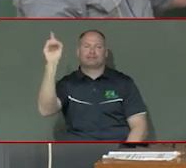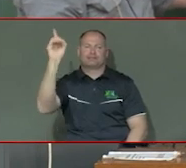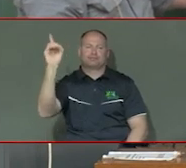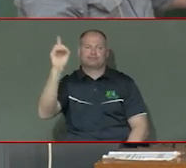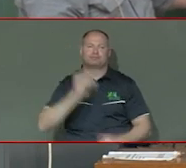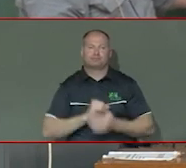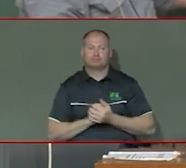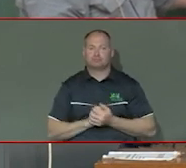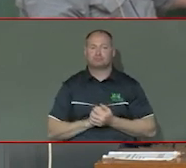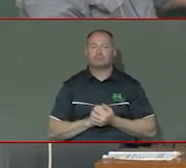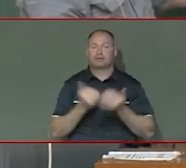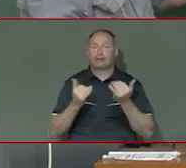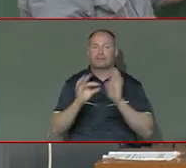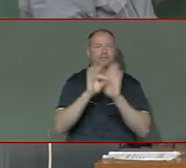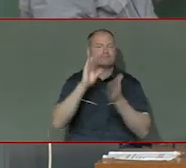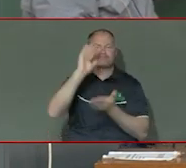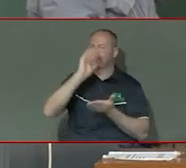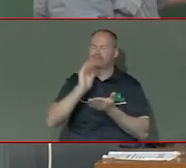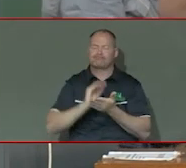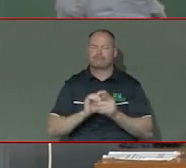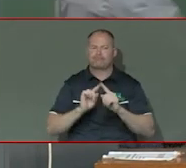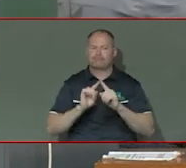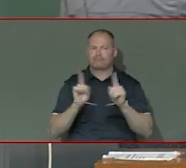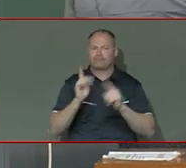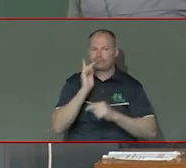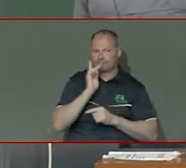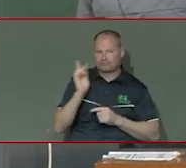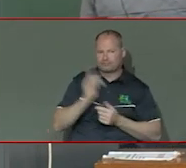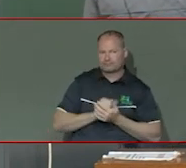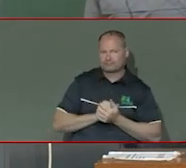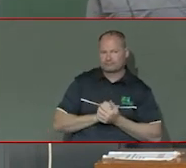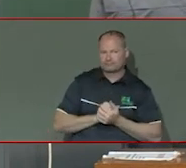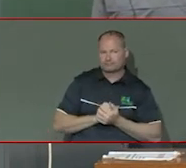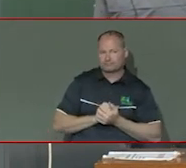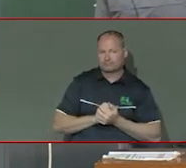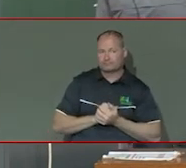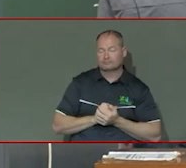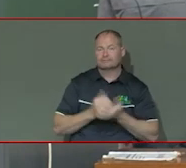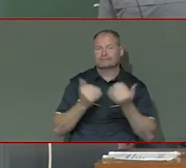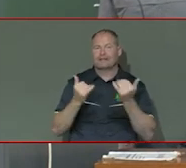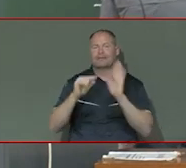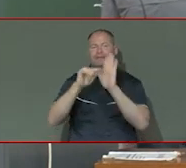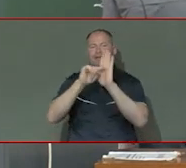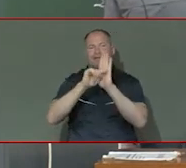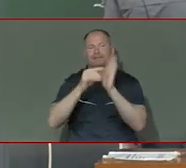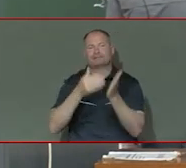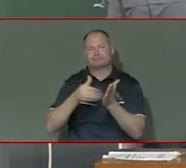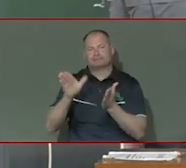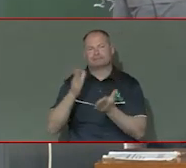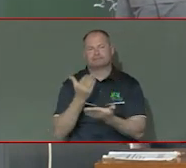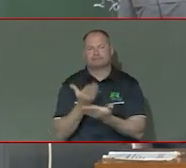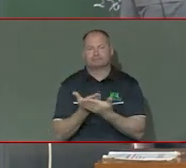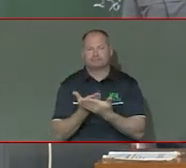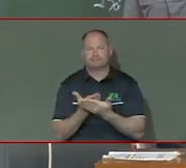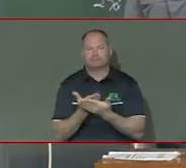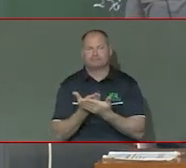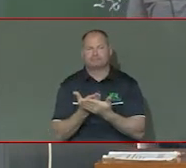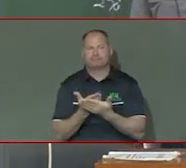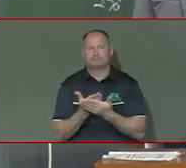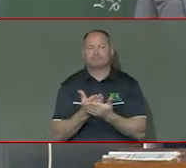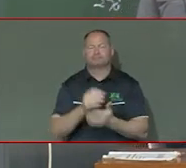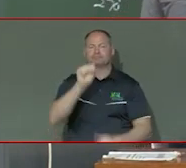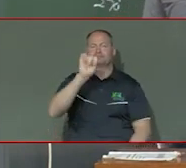it's not a reduction formula, but if it's theta minus 90, I'm going to take out a negative. The sine of